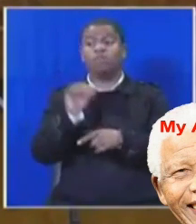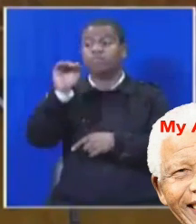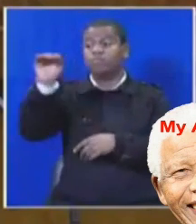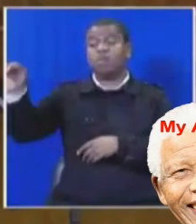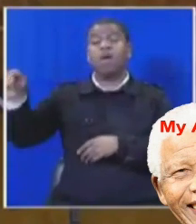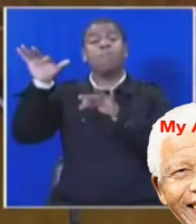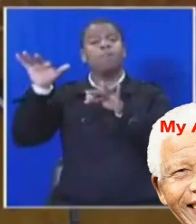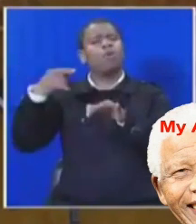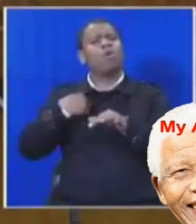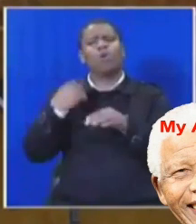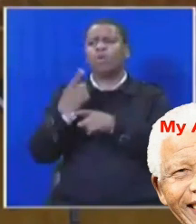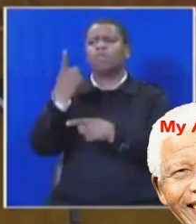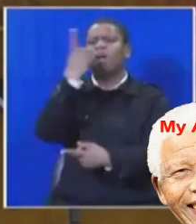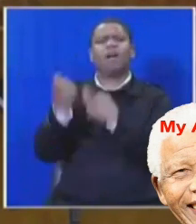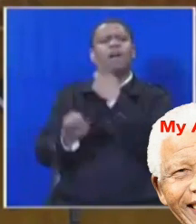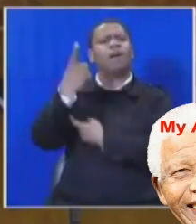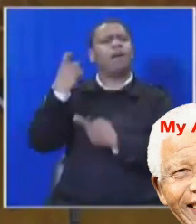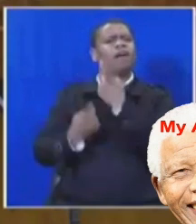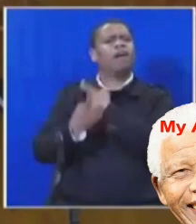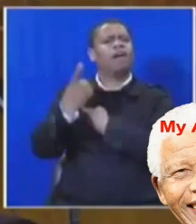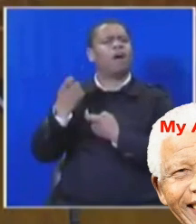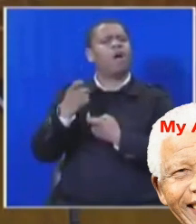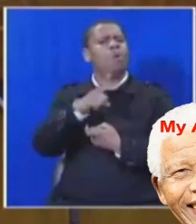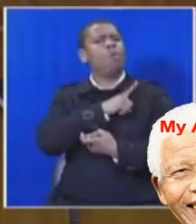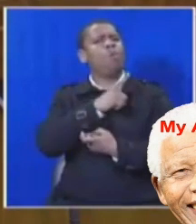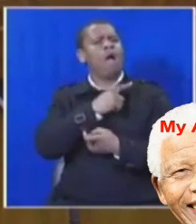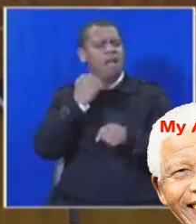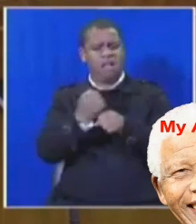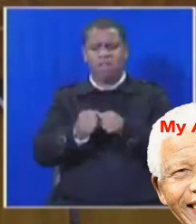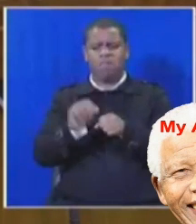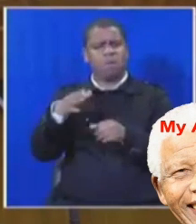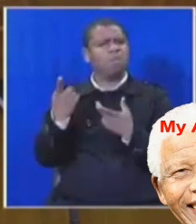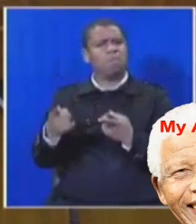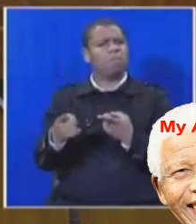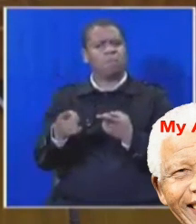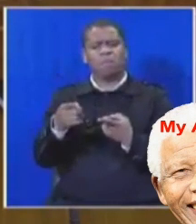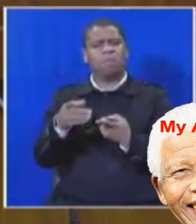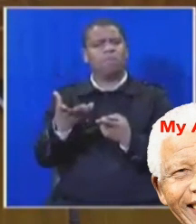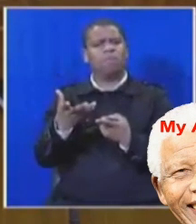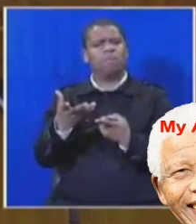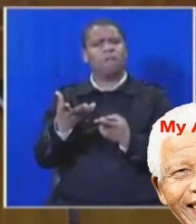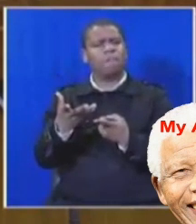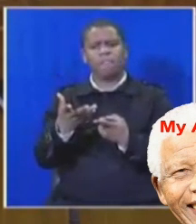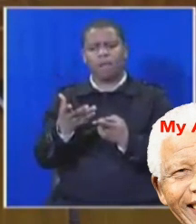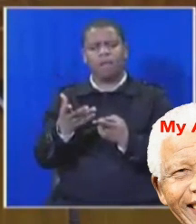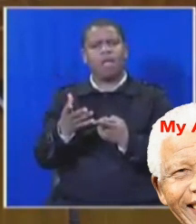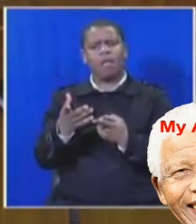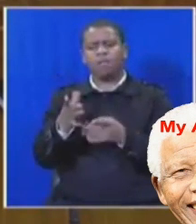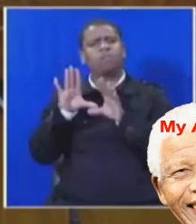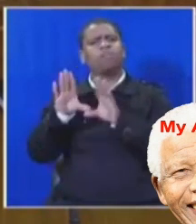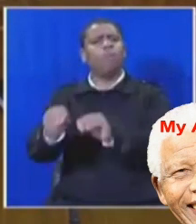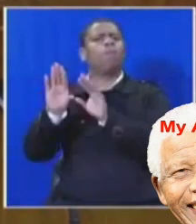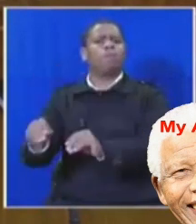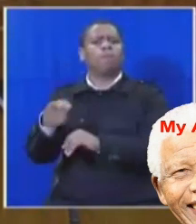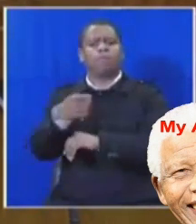always ask us, why are you not getting to these guys? Then what we always say is that because as the